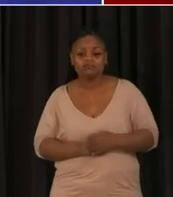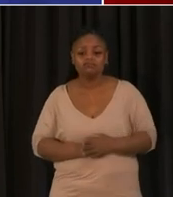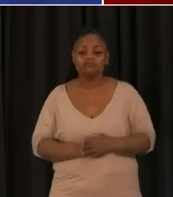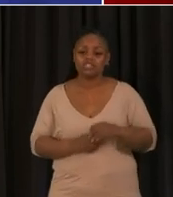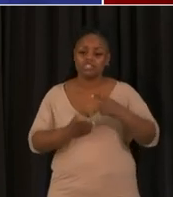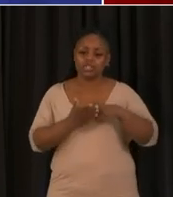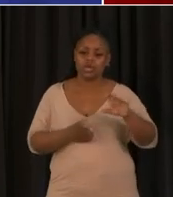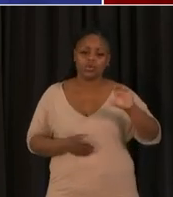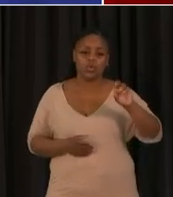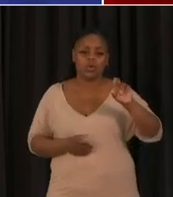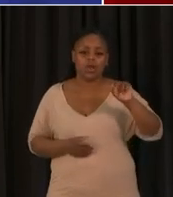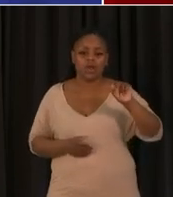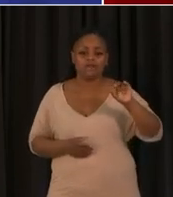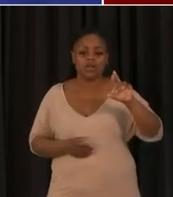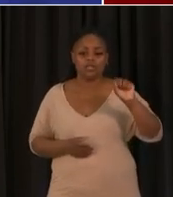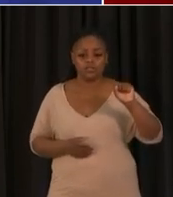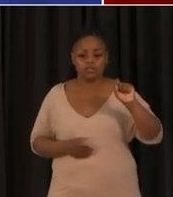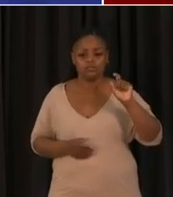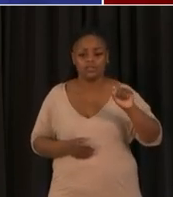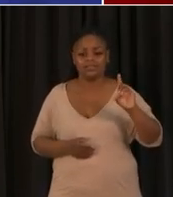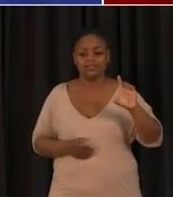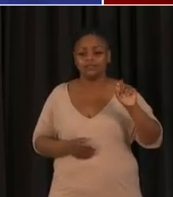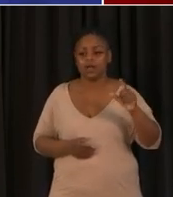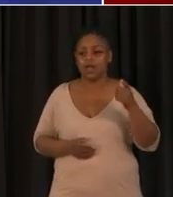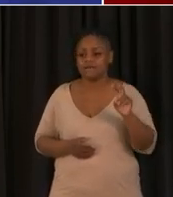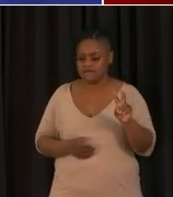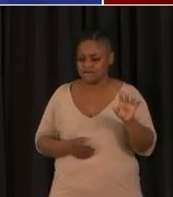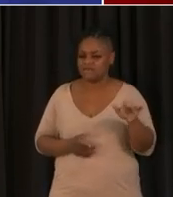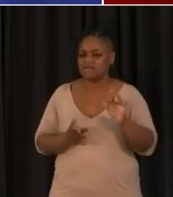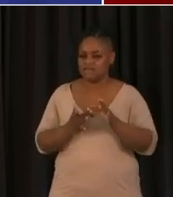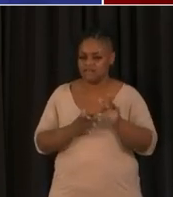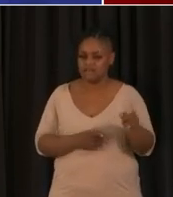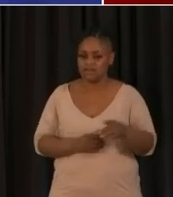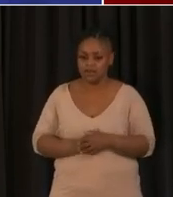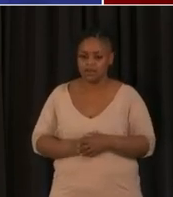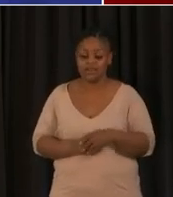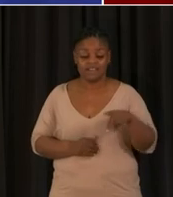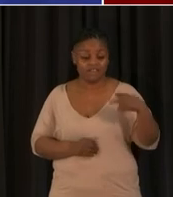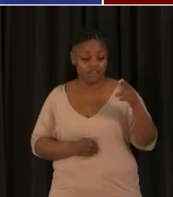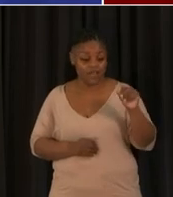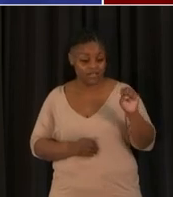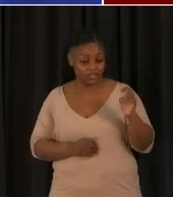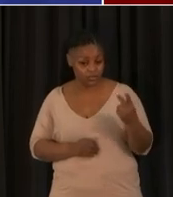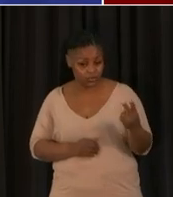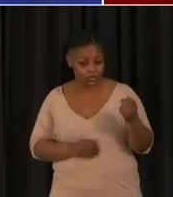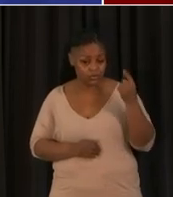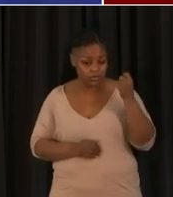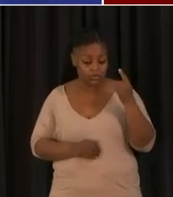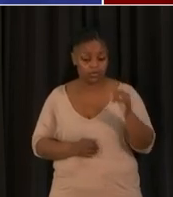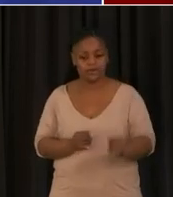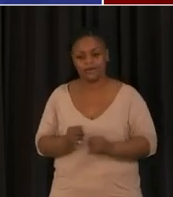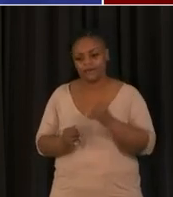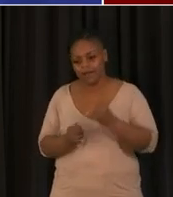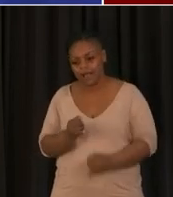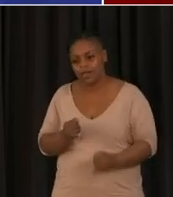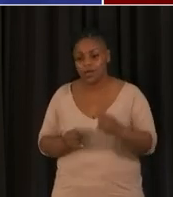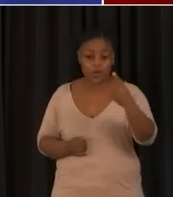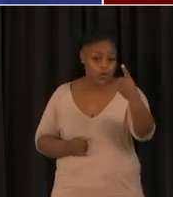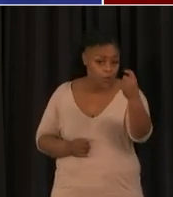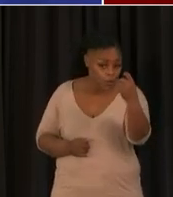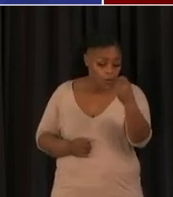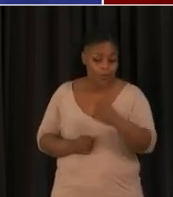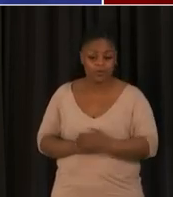moment. Great. And Caleb, we have a question that just came in from social media for